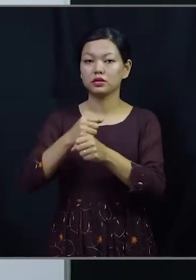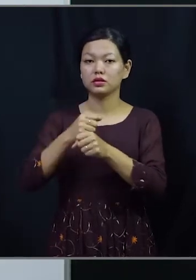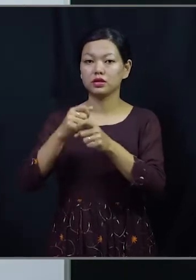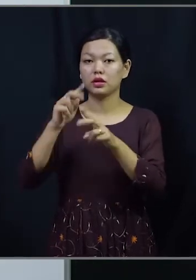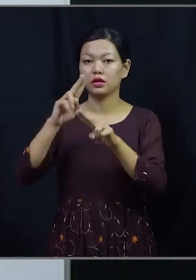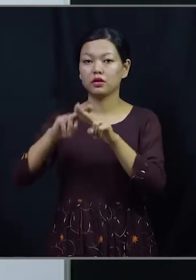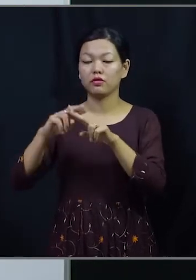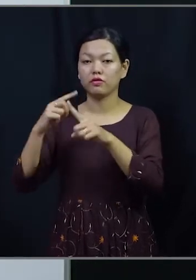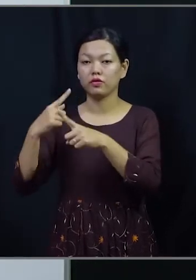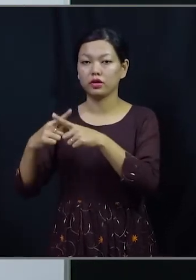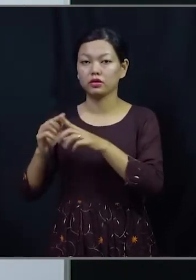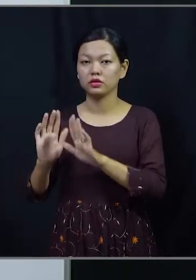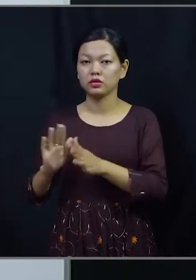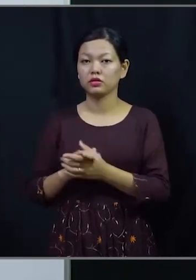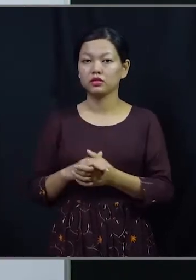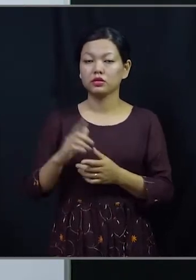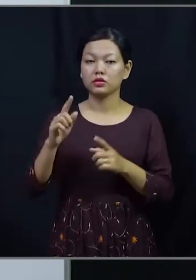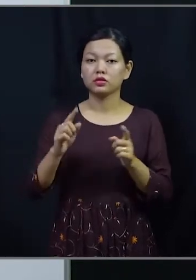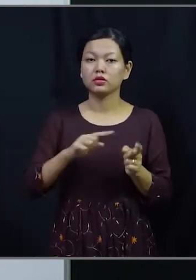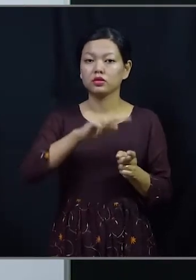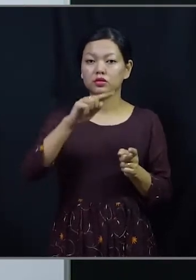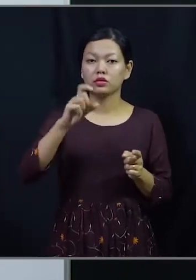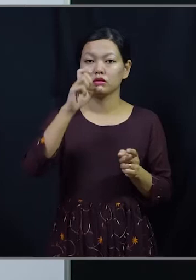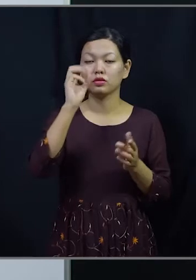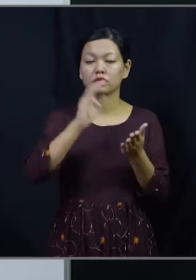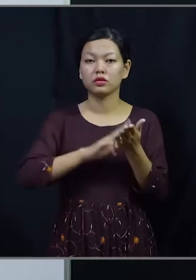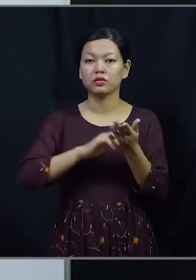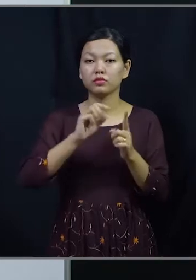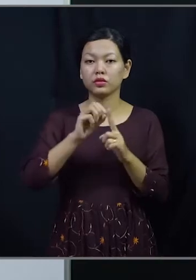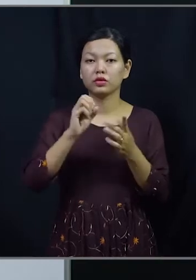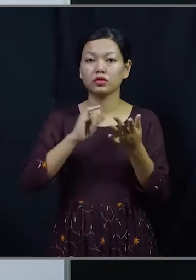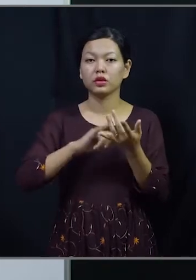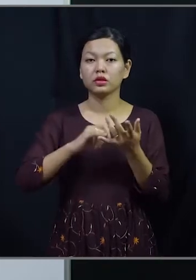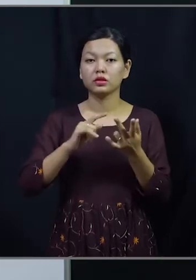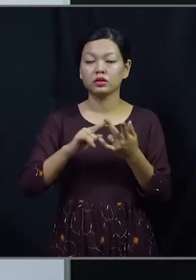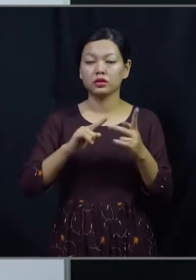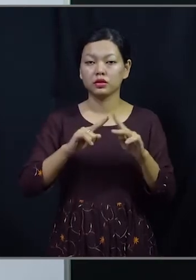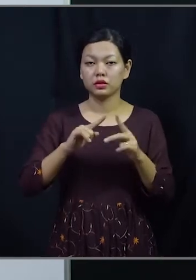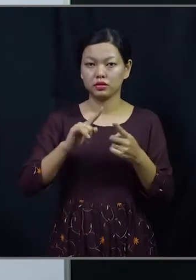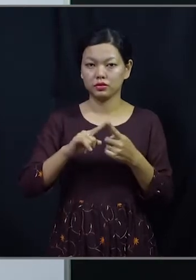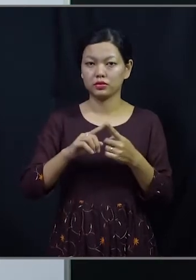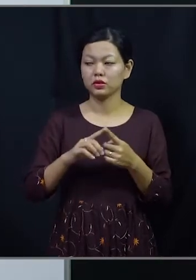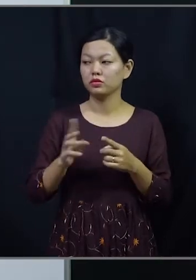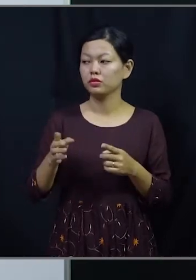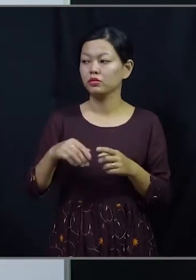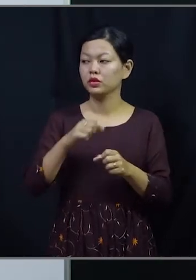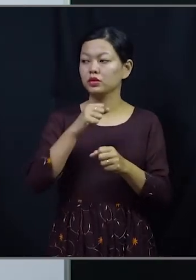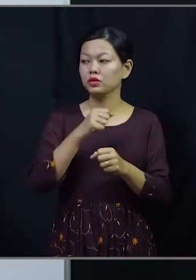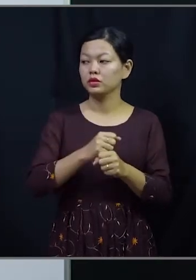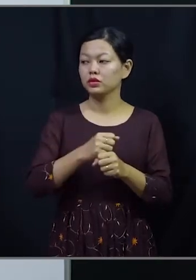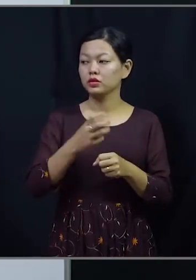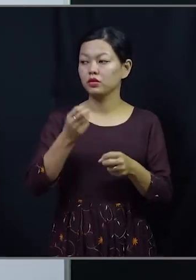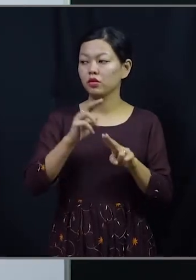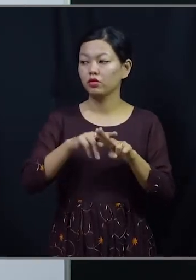So this composition will be, the x will be related with gfx. Okay, so it is a very simple. We can see